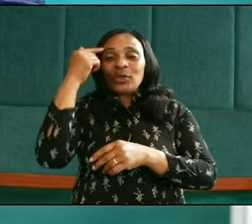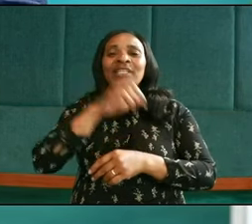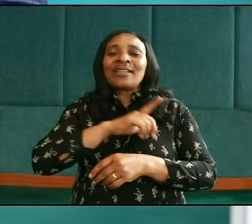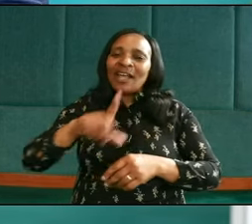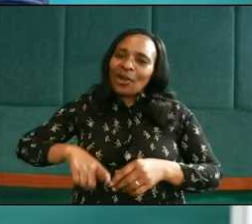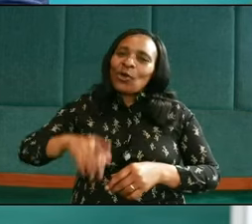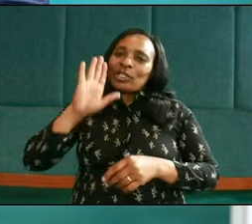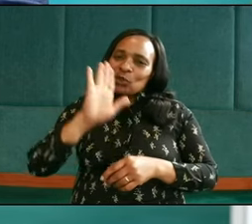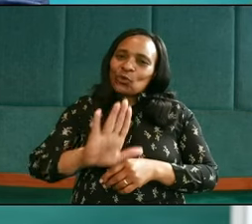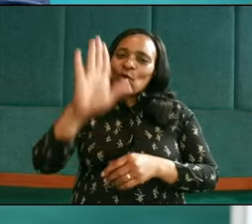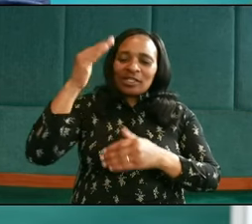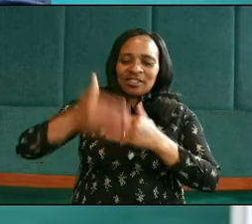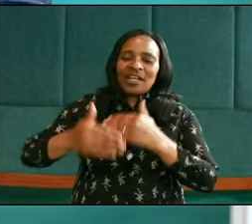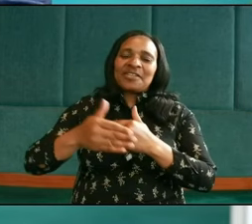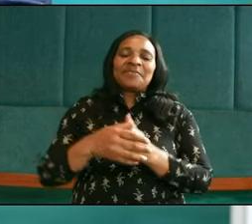is on your side.